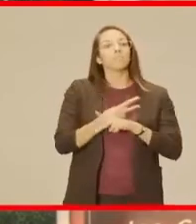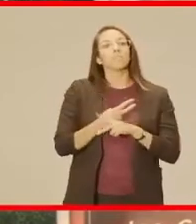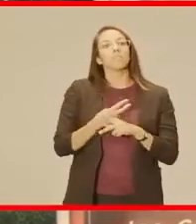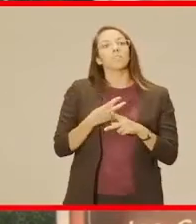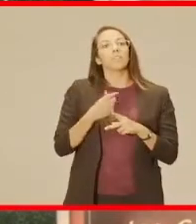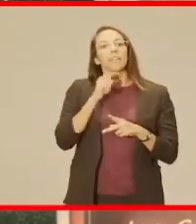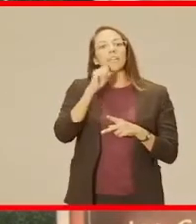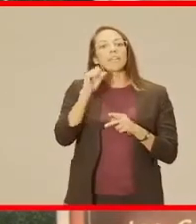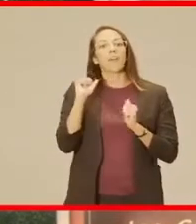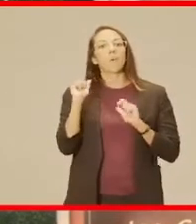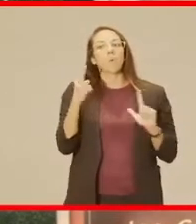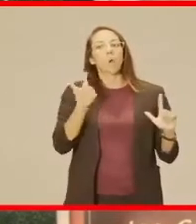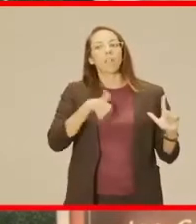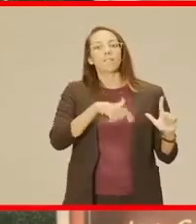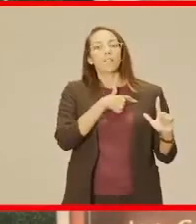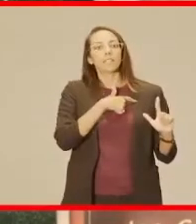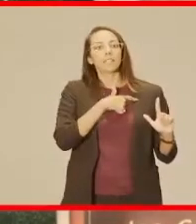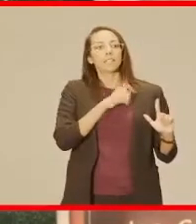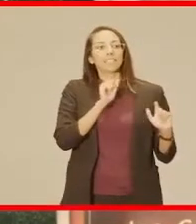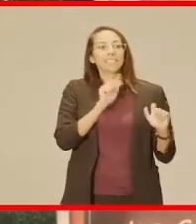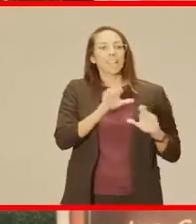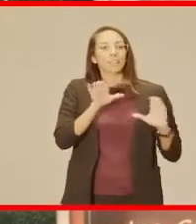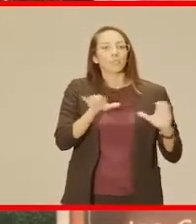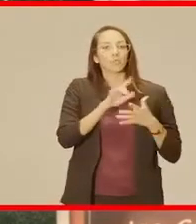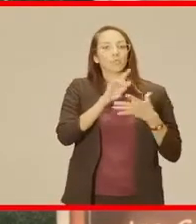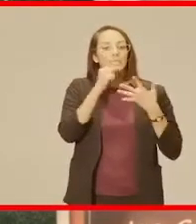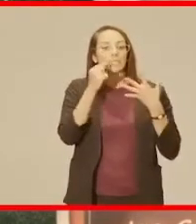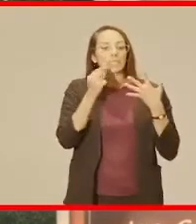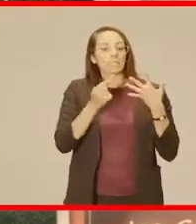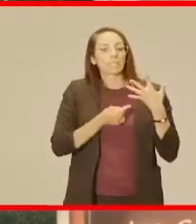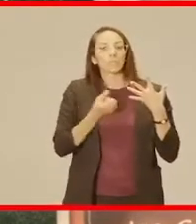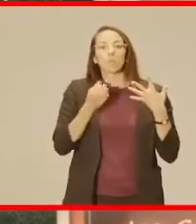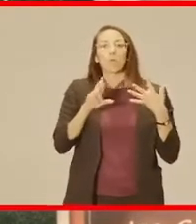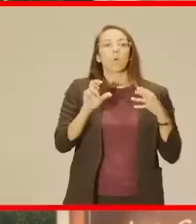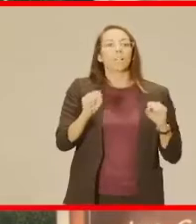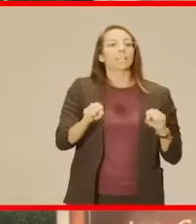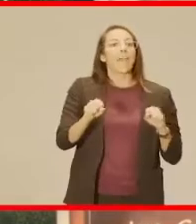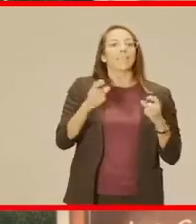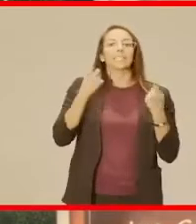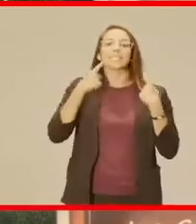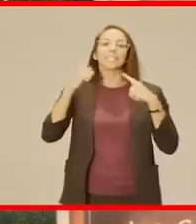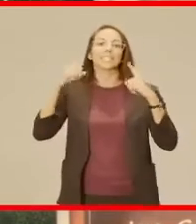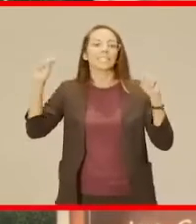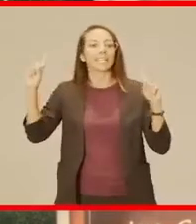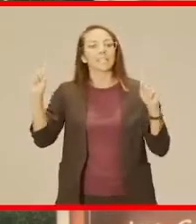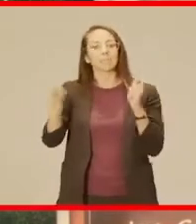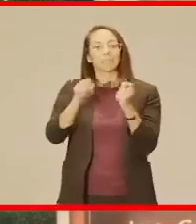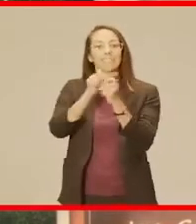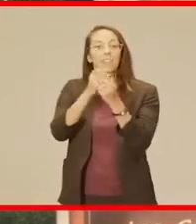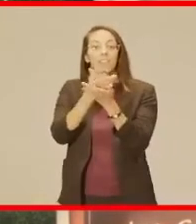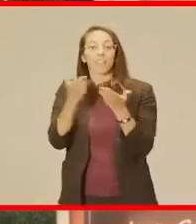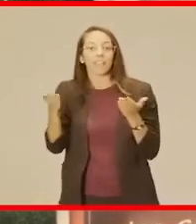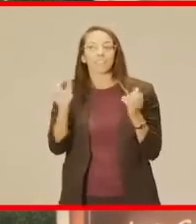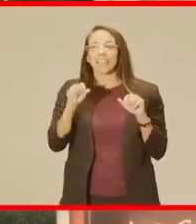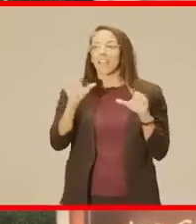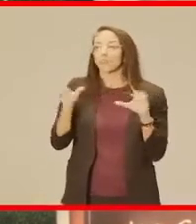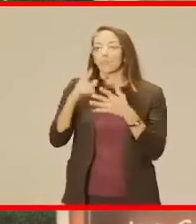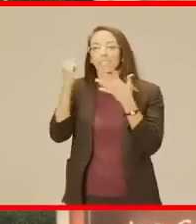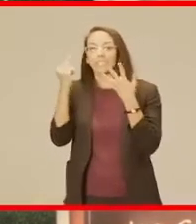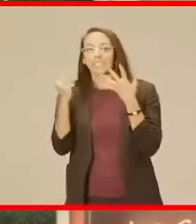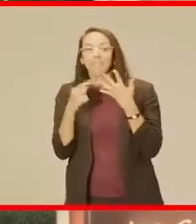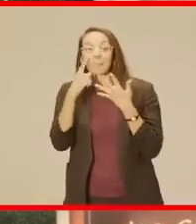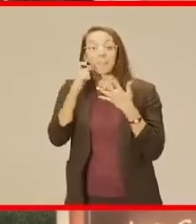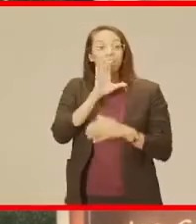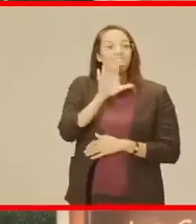aren't always able to accomplish certain tasks or do things they're expected to do because of their